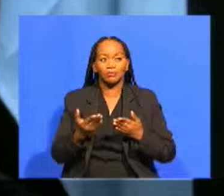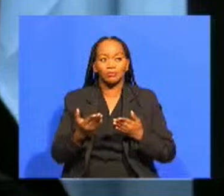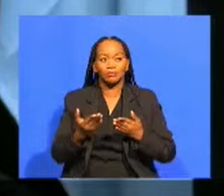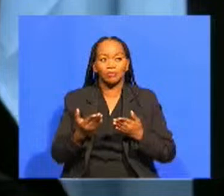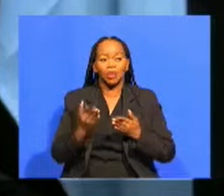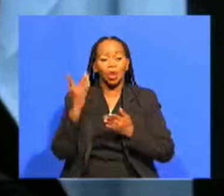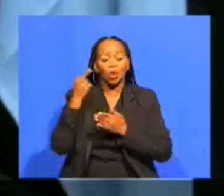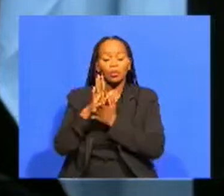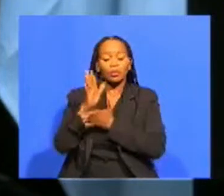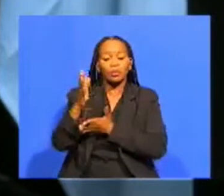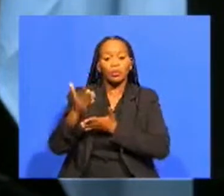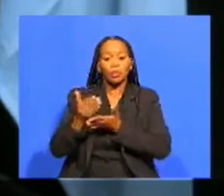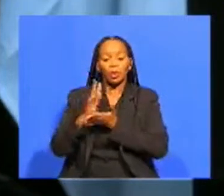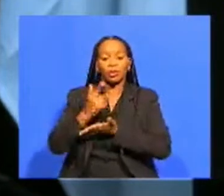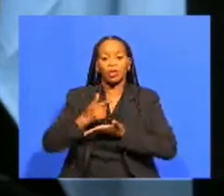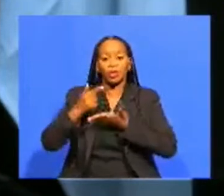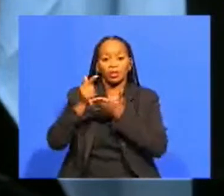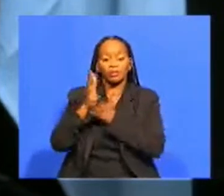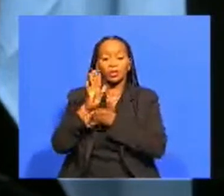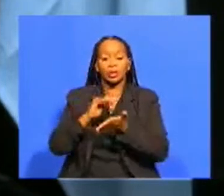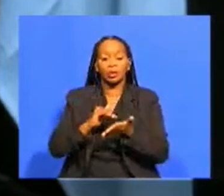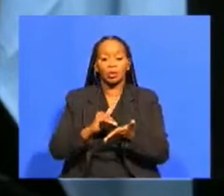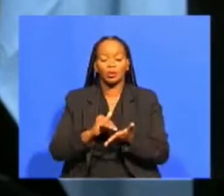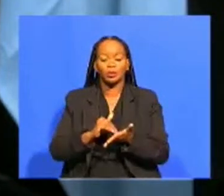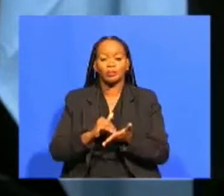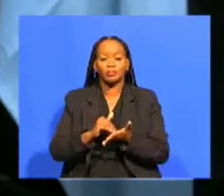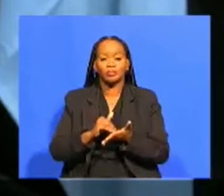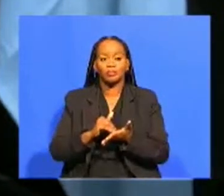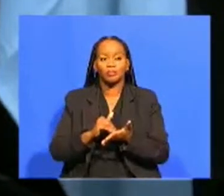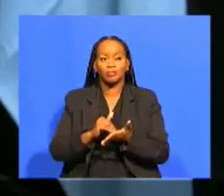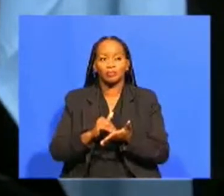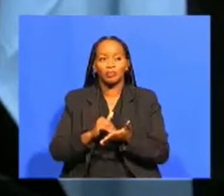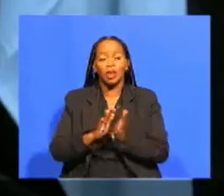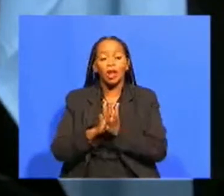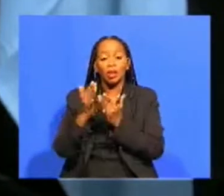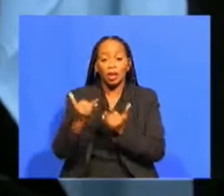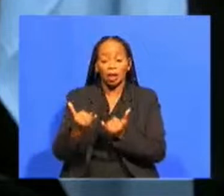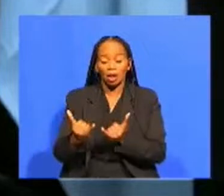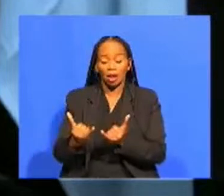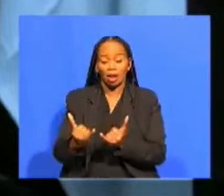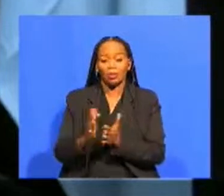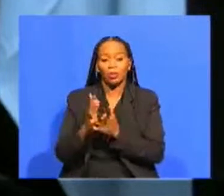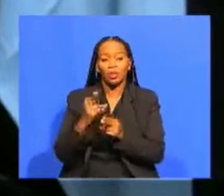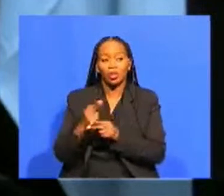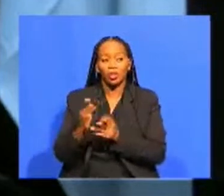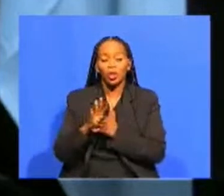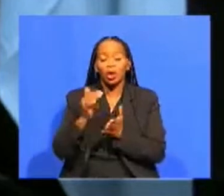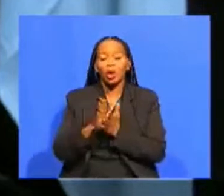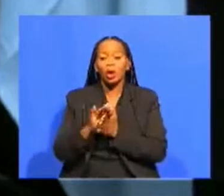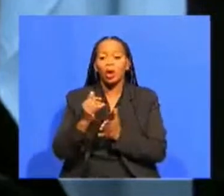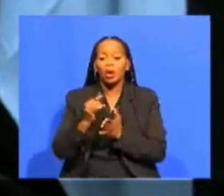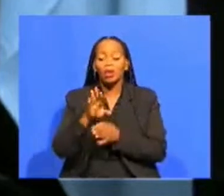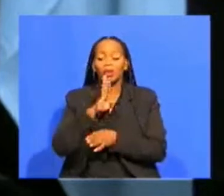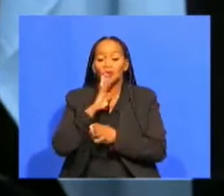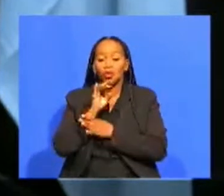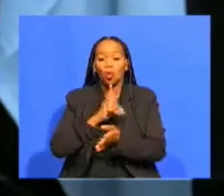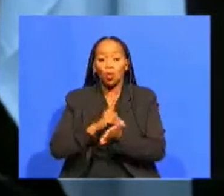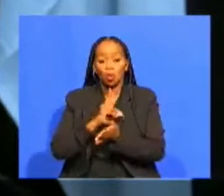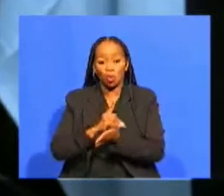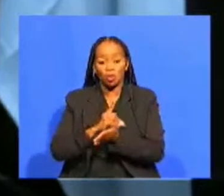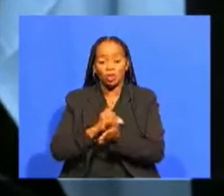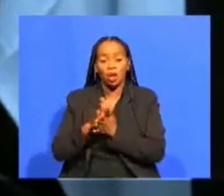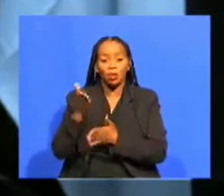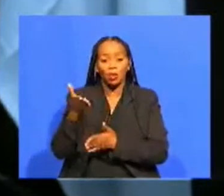of treatment. And also, in recent times, the new drugs that's coming out that